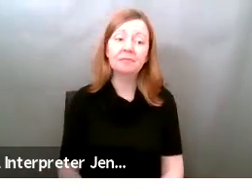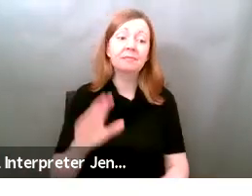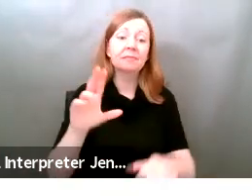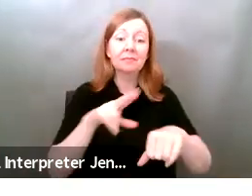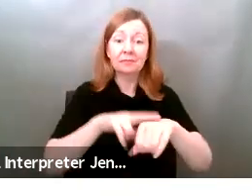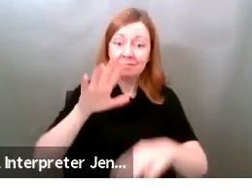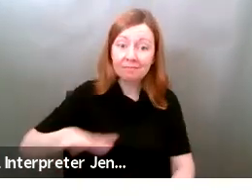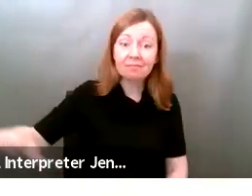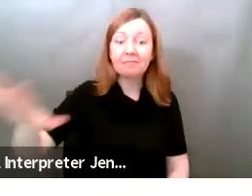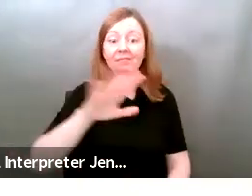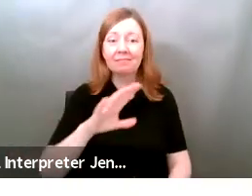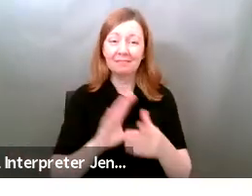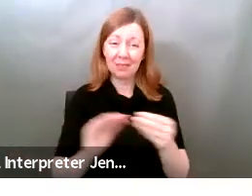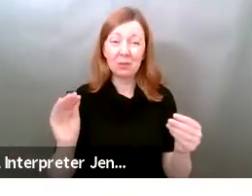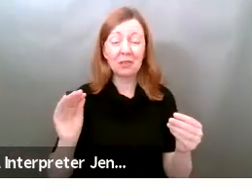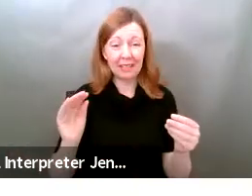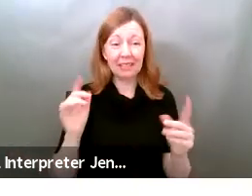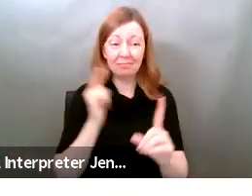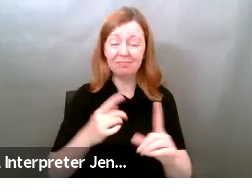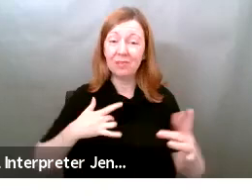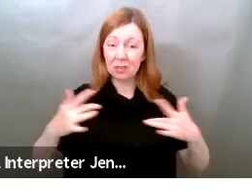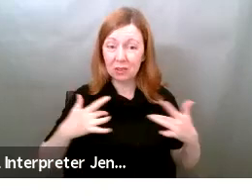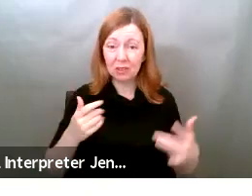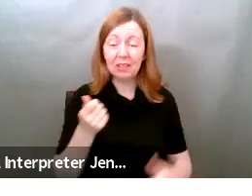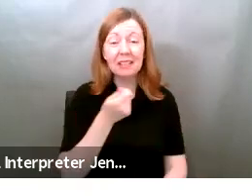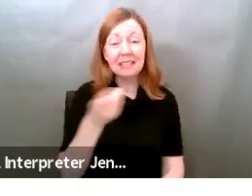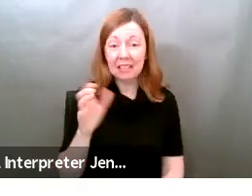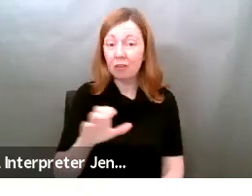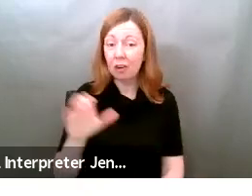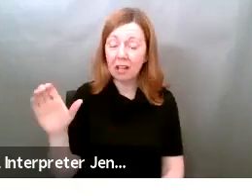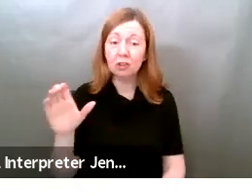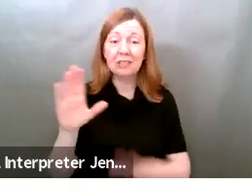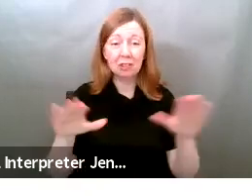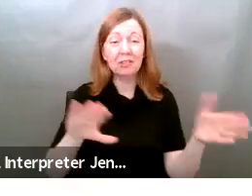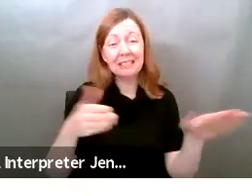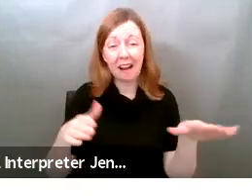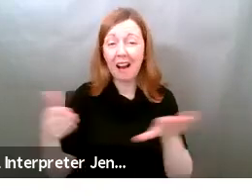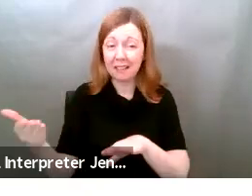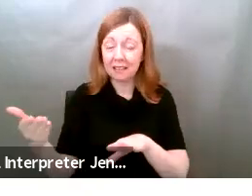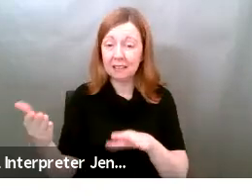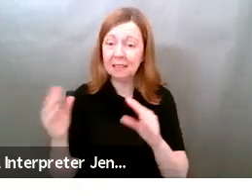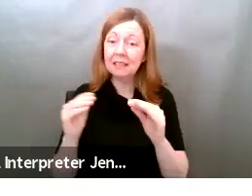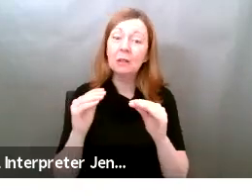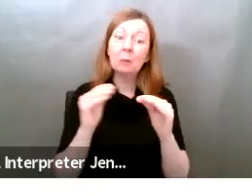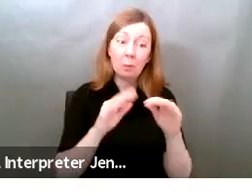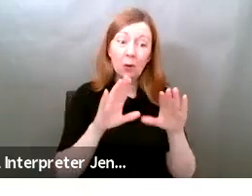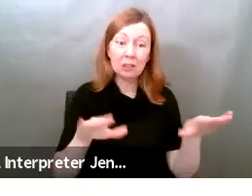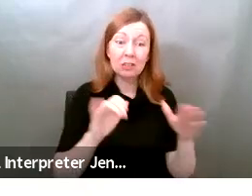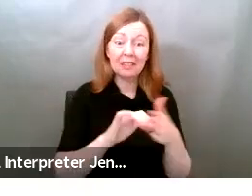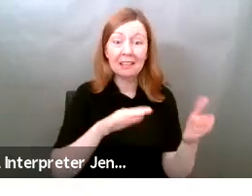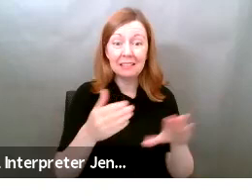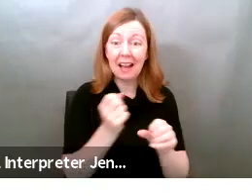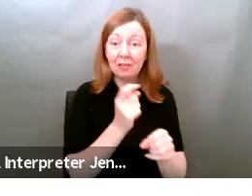Nationwide, the story is concerning too. Several hundred children have died of COVID. That's more children that die each year of